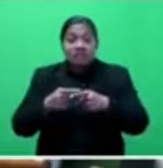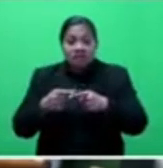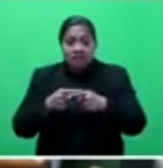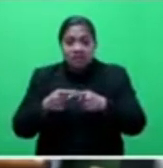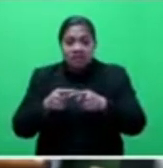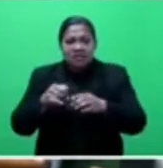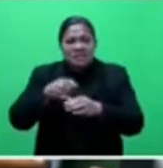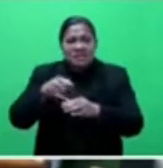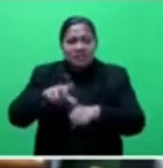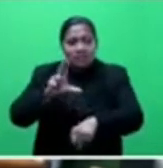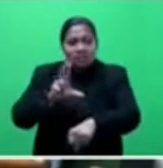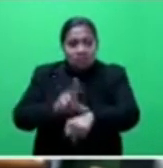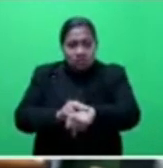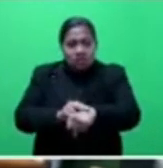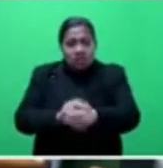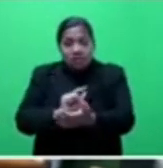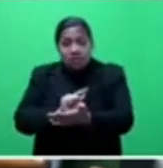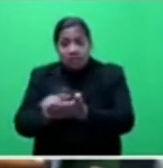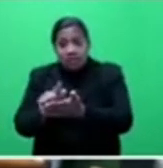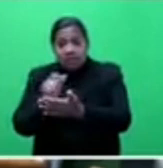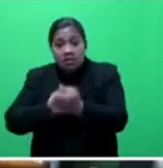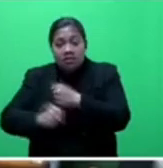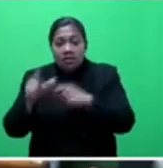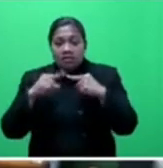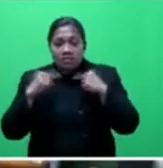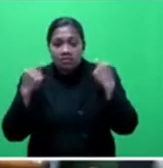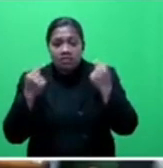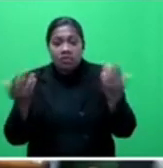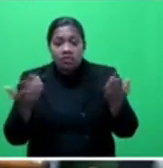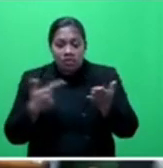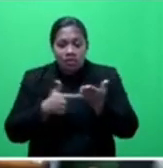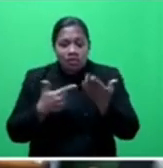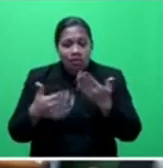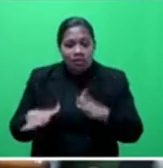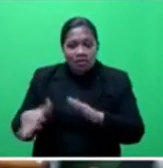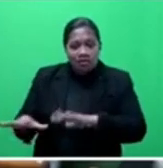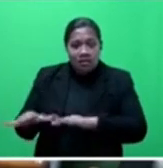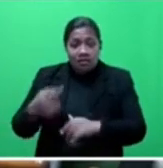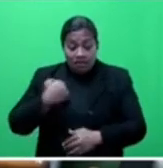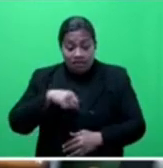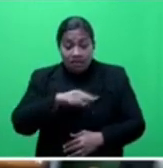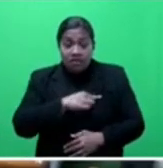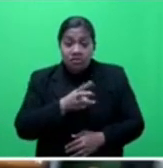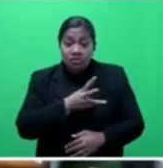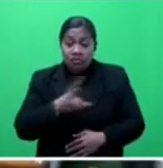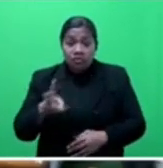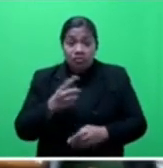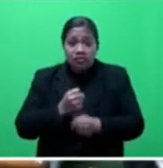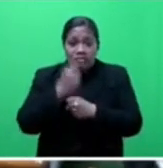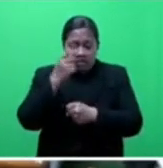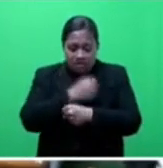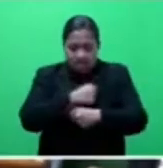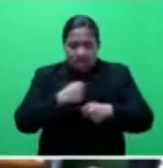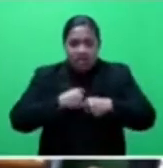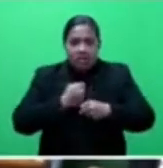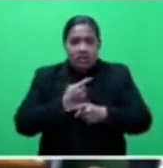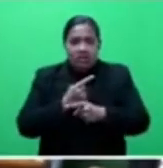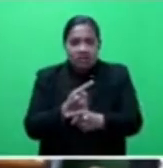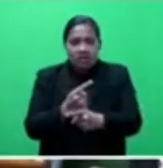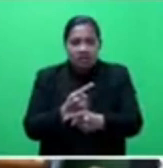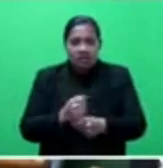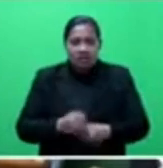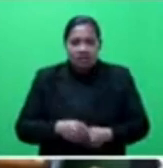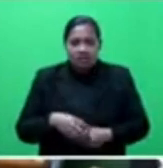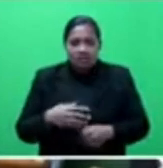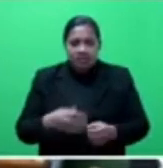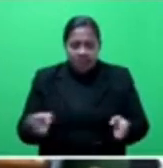doctor, who later became a reverend in Tonga. For us, the words of God are our guide, as is provided in the book